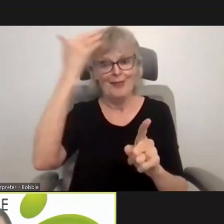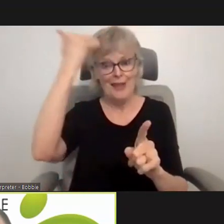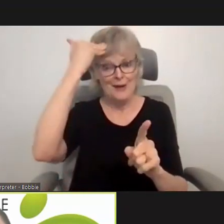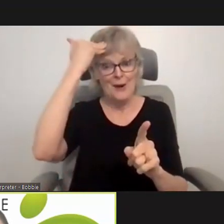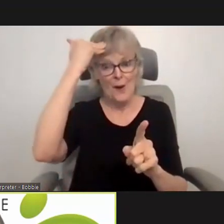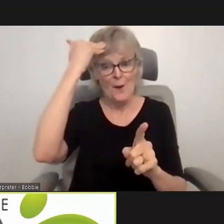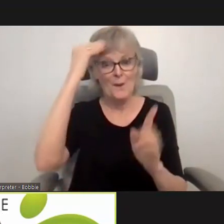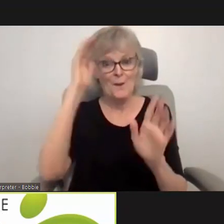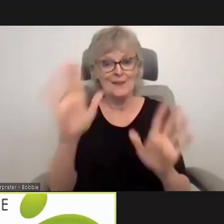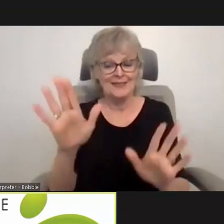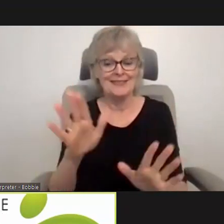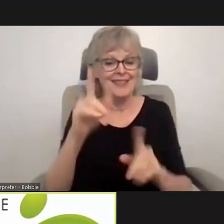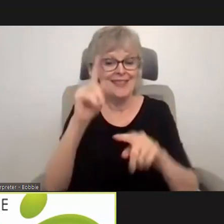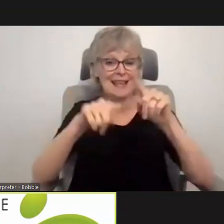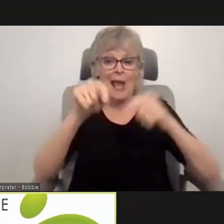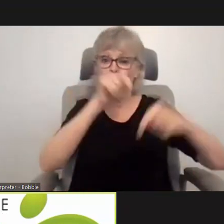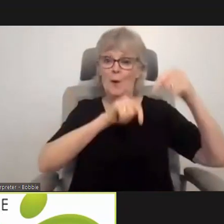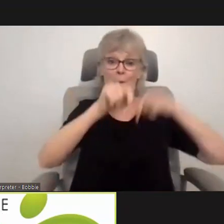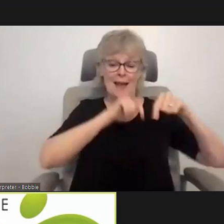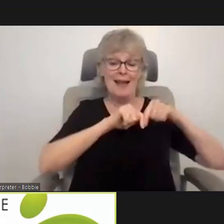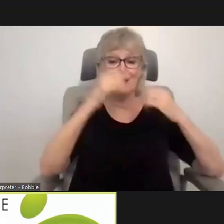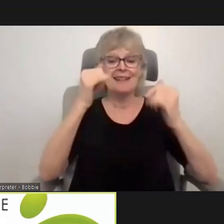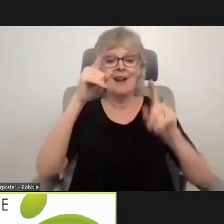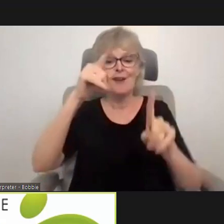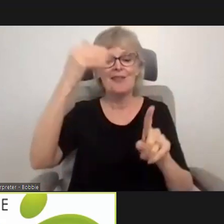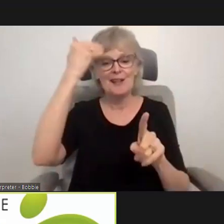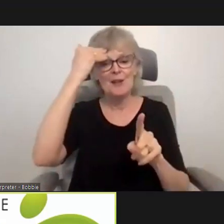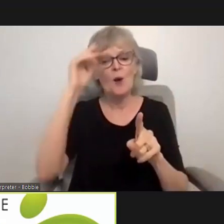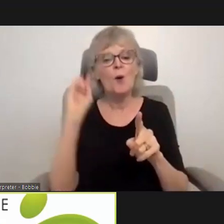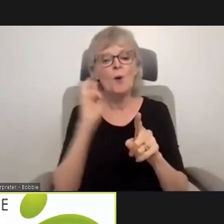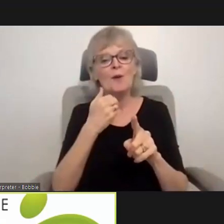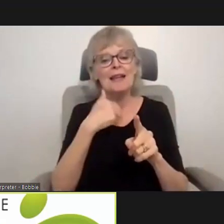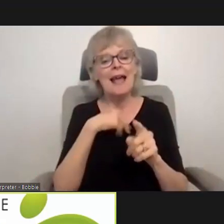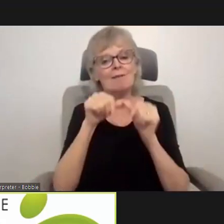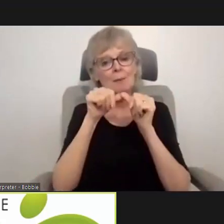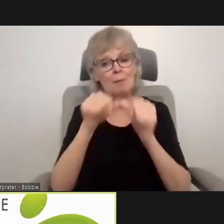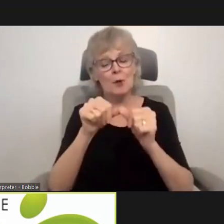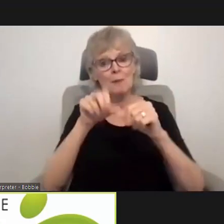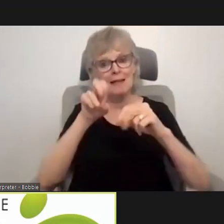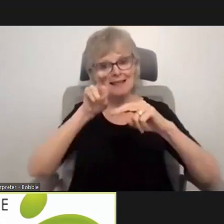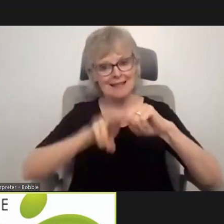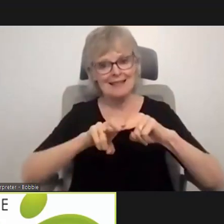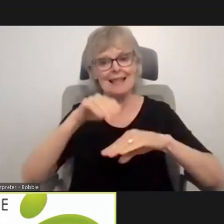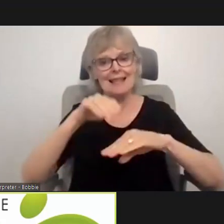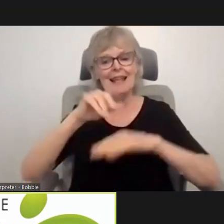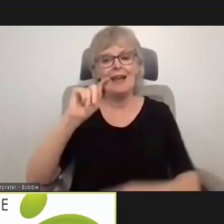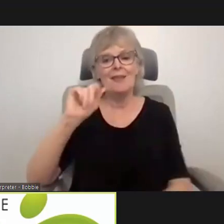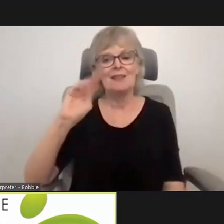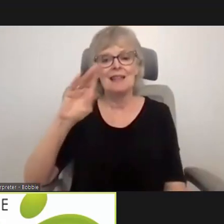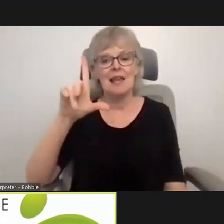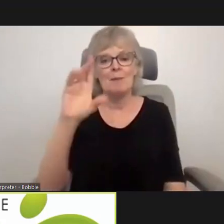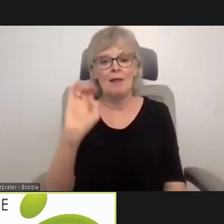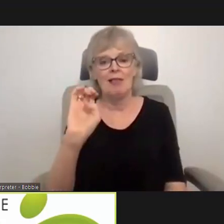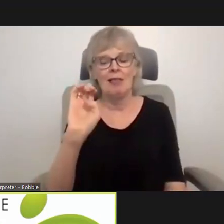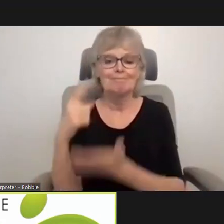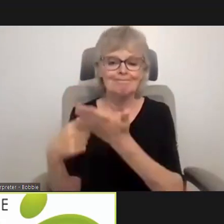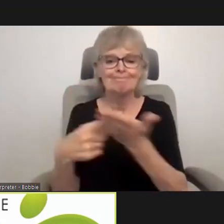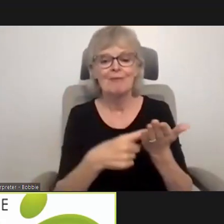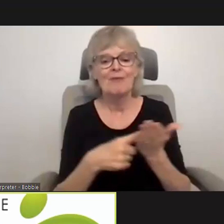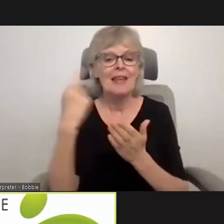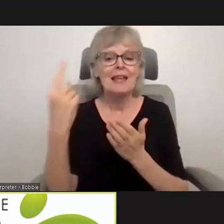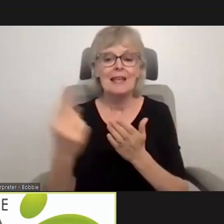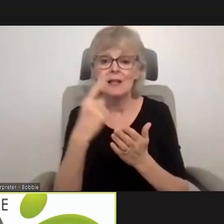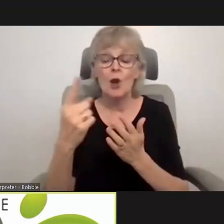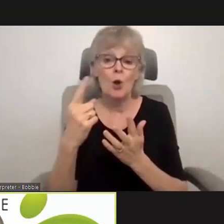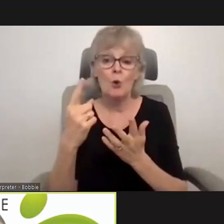know. Now they know, and we have a permanent seat at that table so that they know they can always turn to us for those